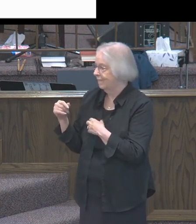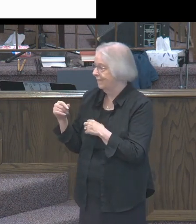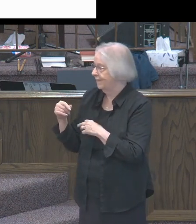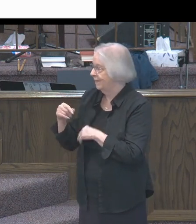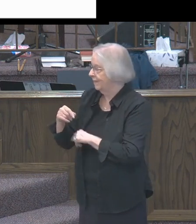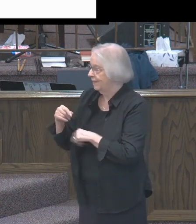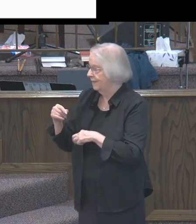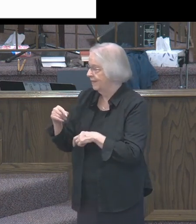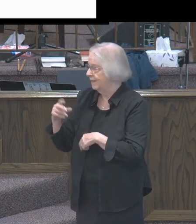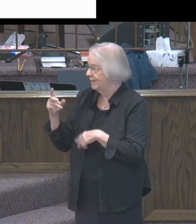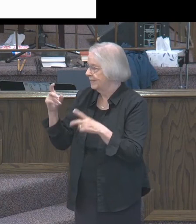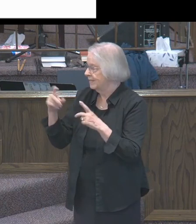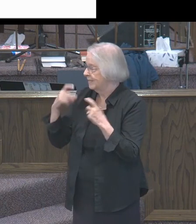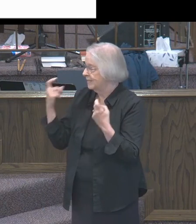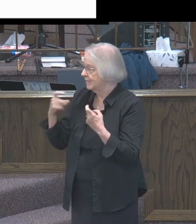Sin is